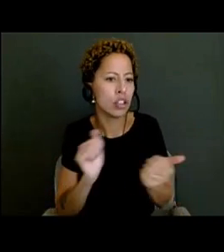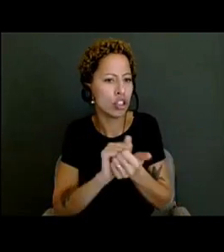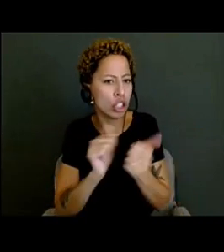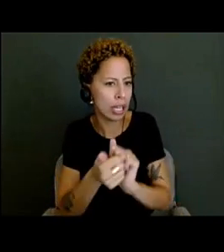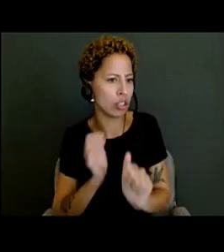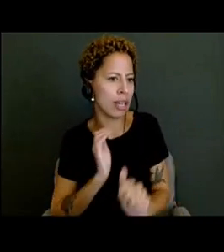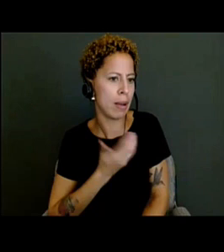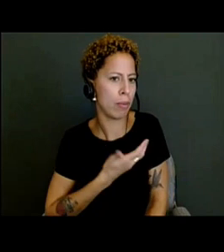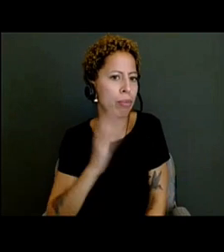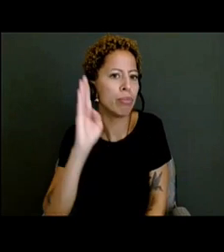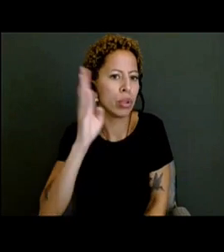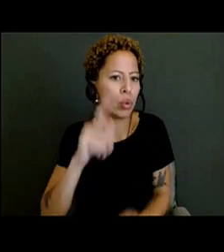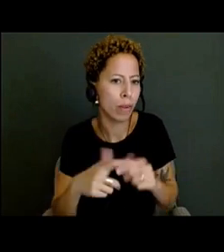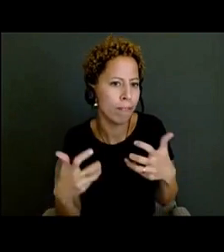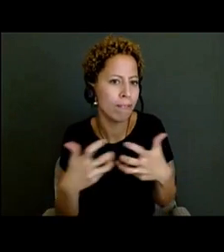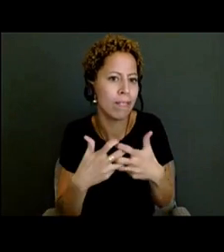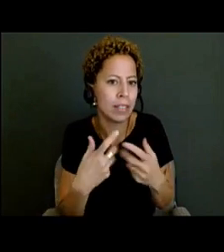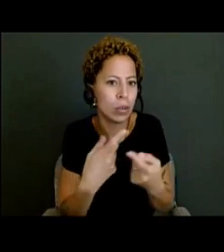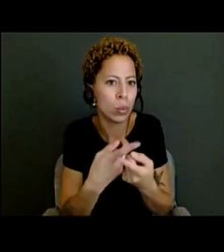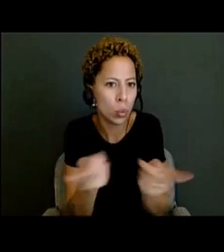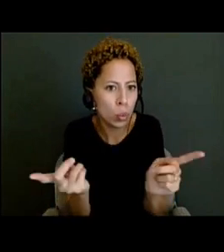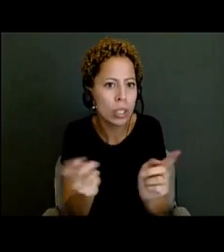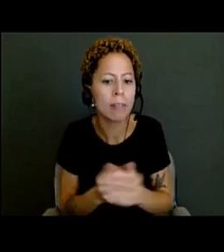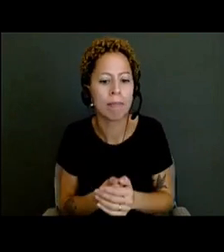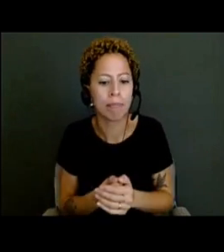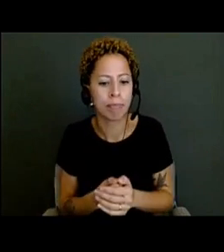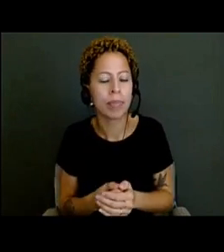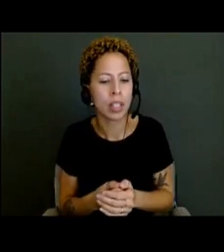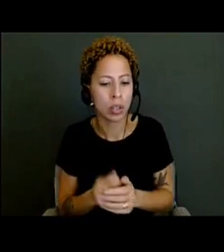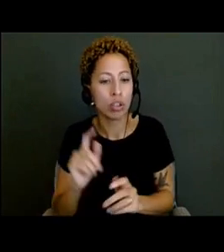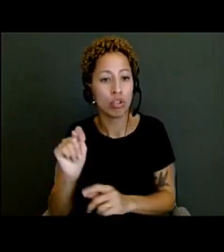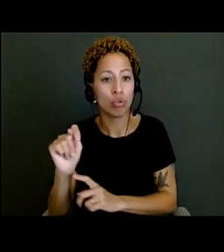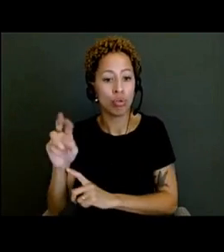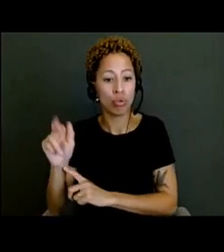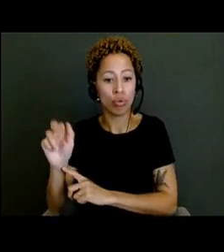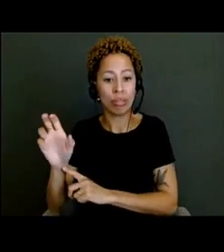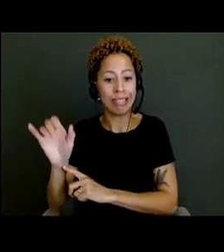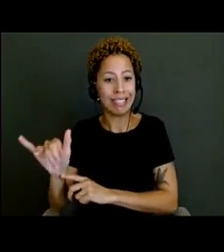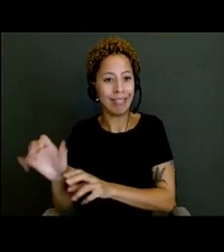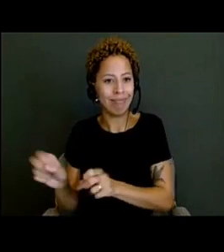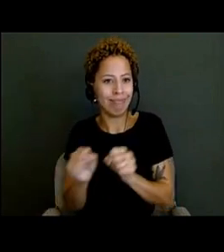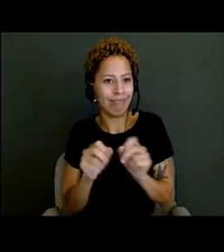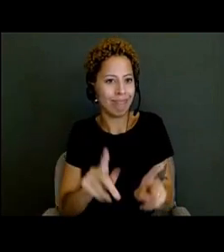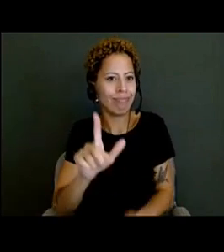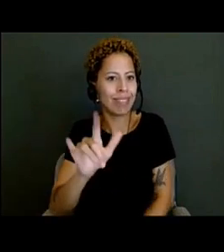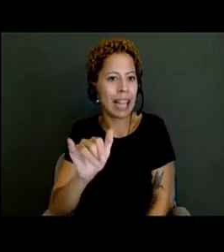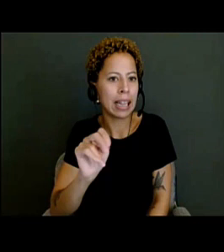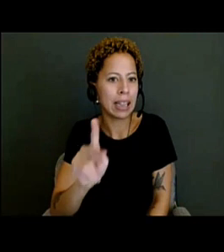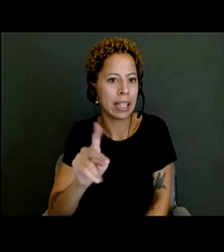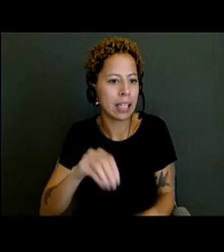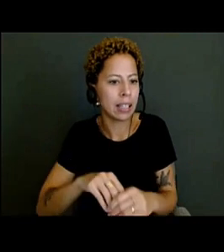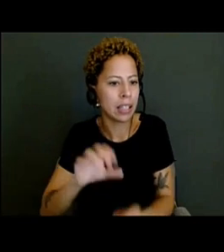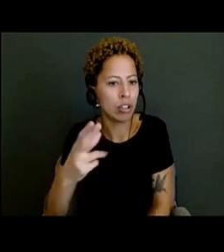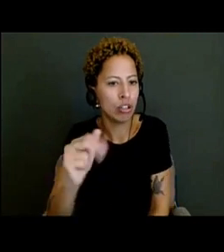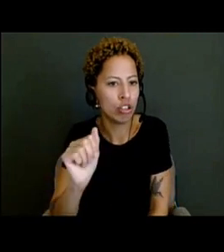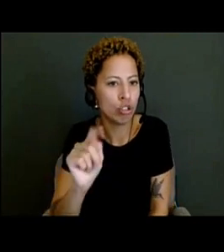So Tracy is going to put a link in our chat to make sure that you have access to